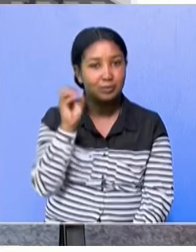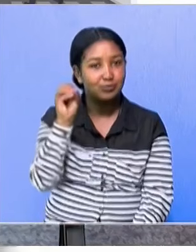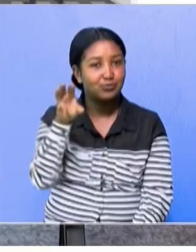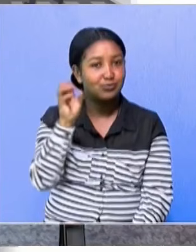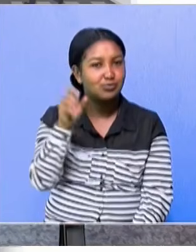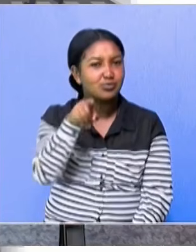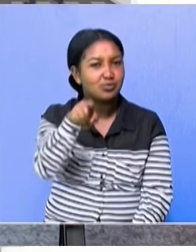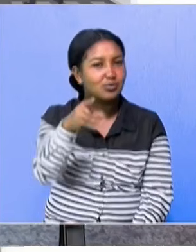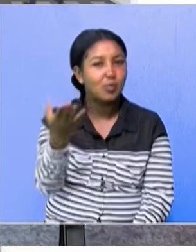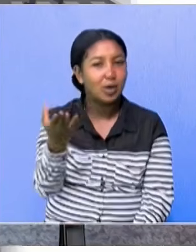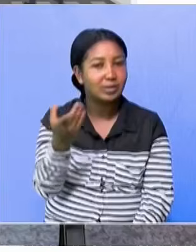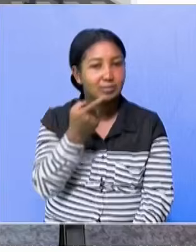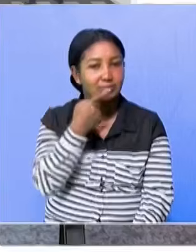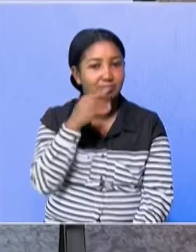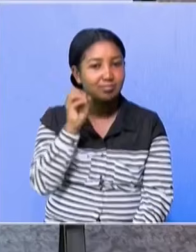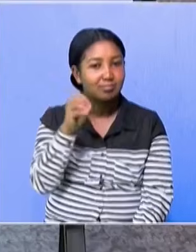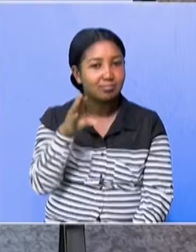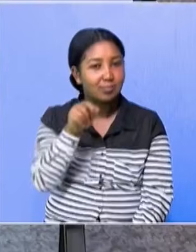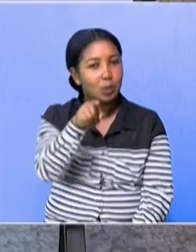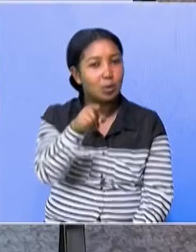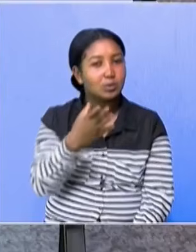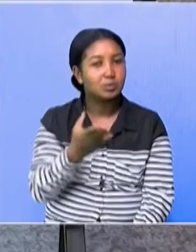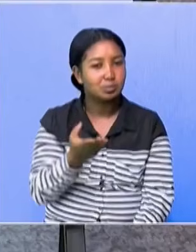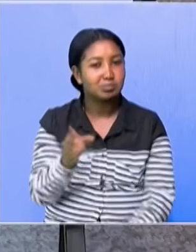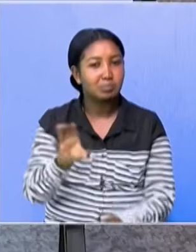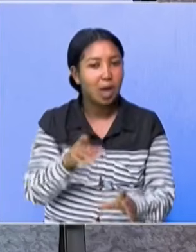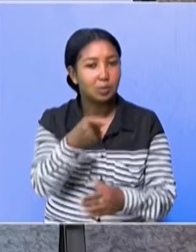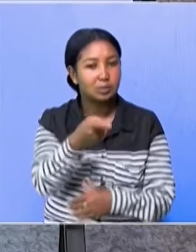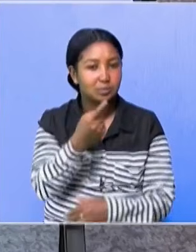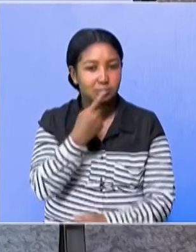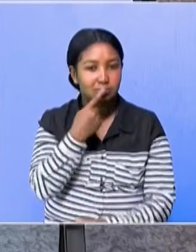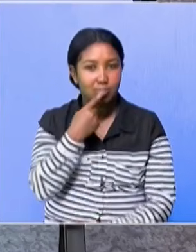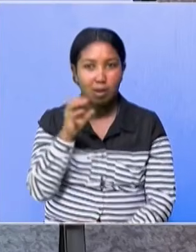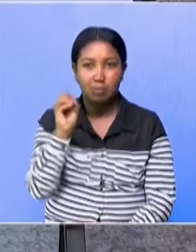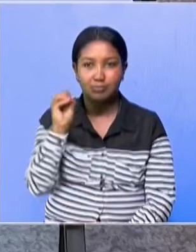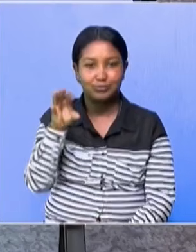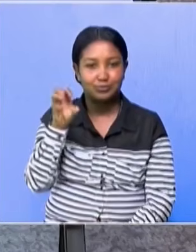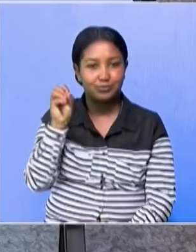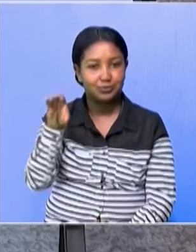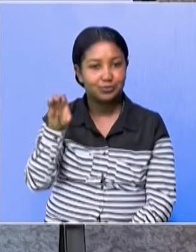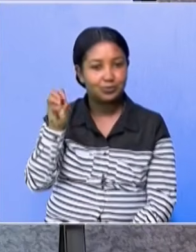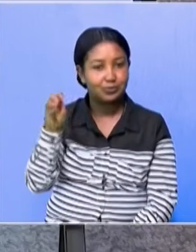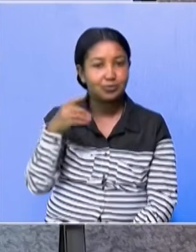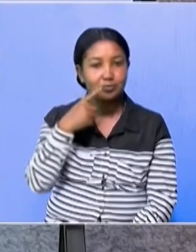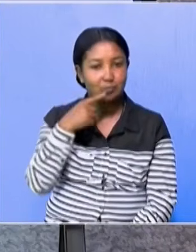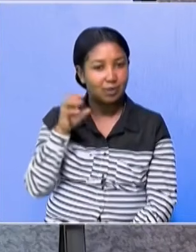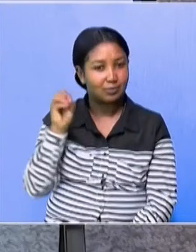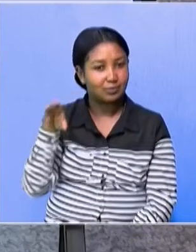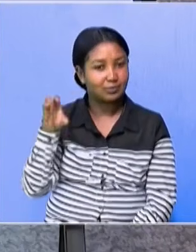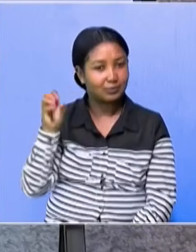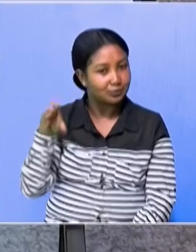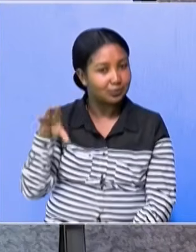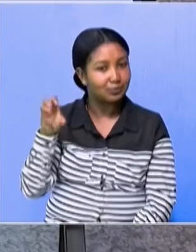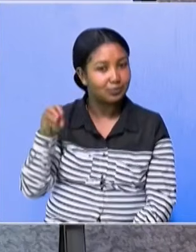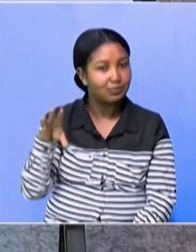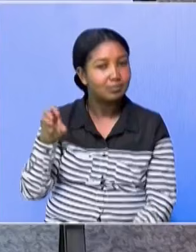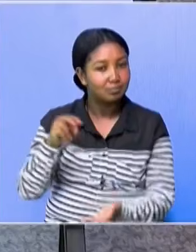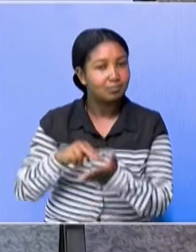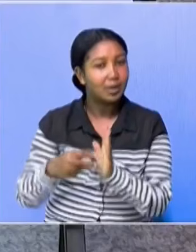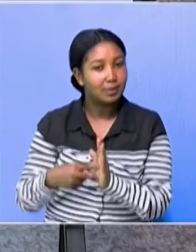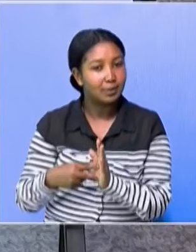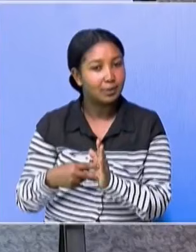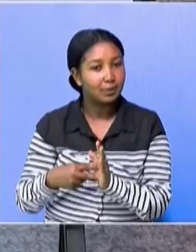what do you do? What's your reaction? What's your action, students? When the light shows red, it means